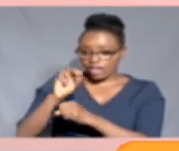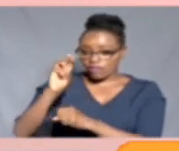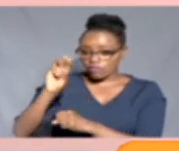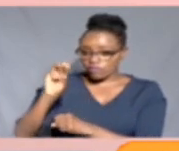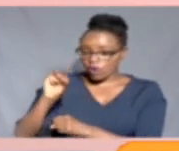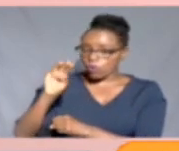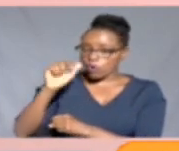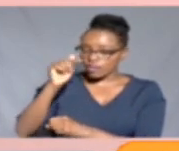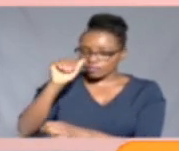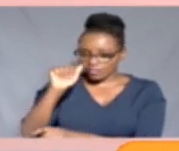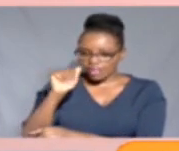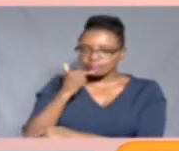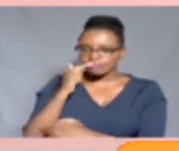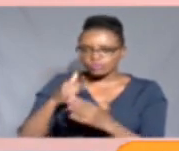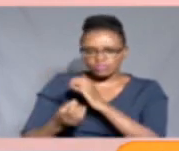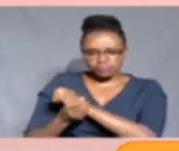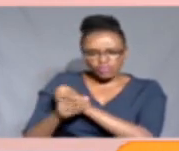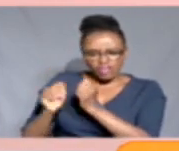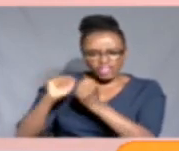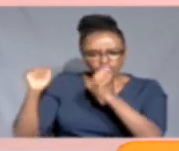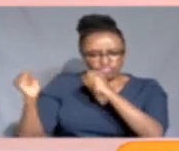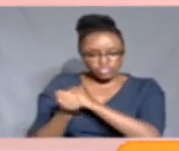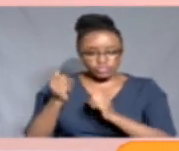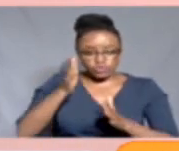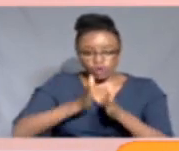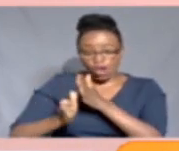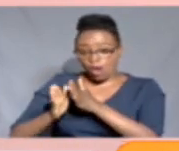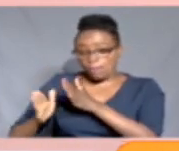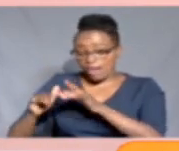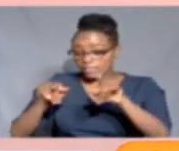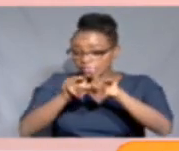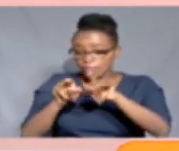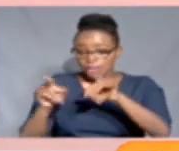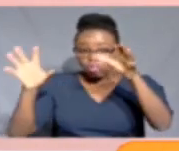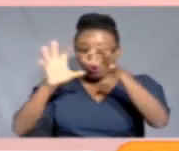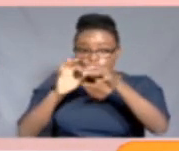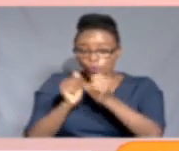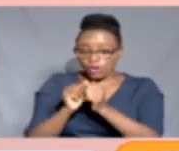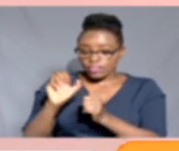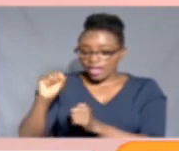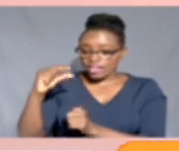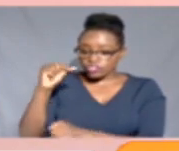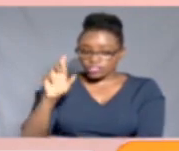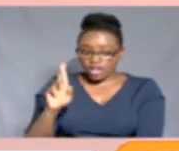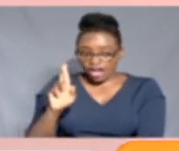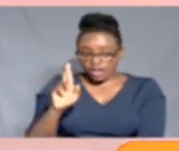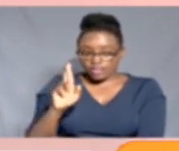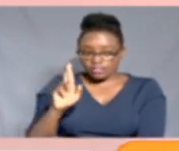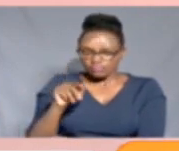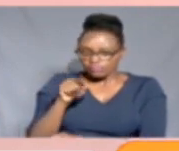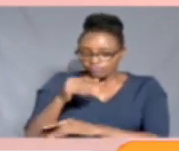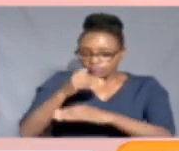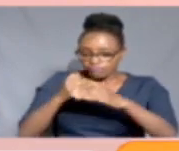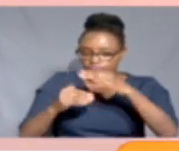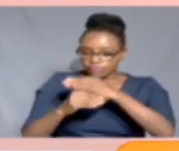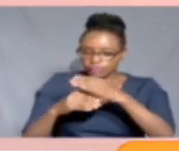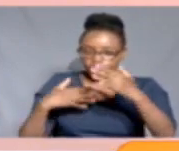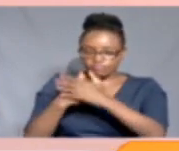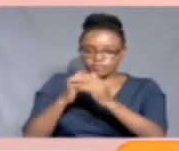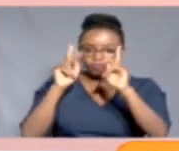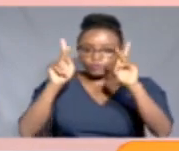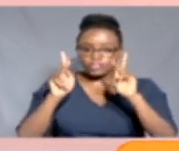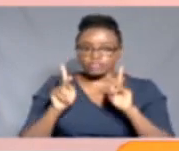has sought to explain away the change of plans as regards the standard gauge railway line construction to